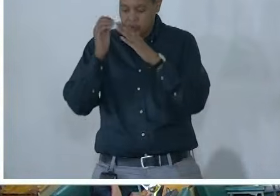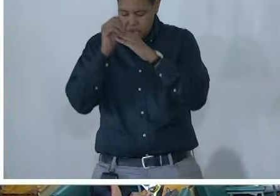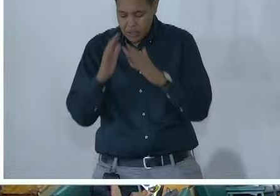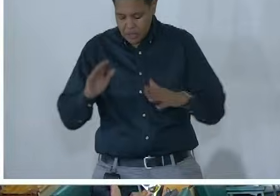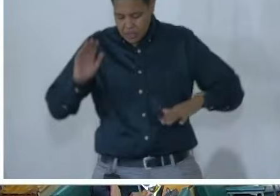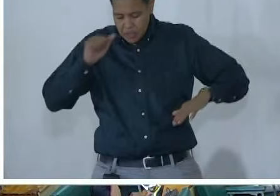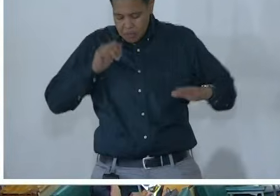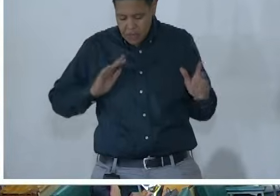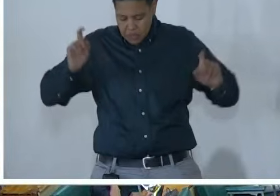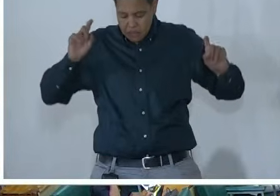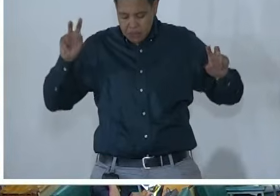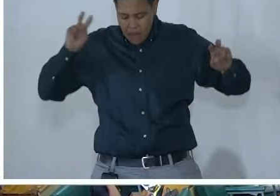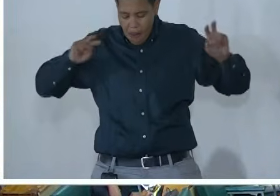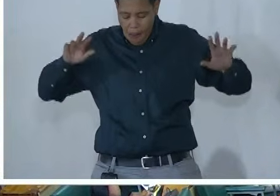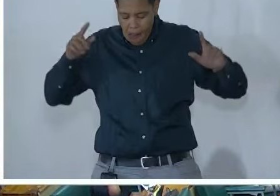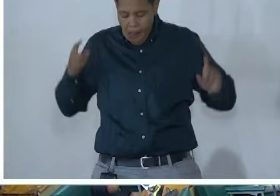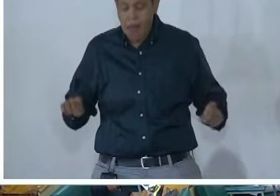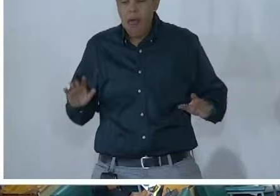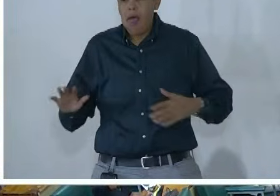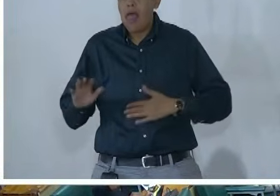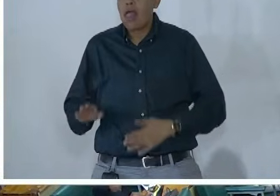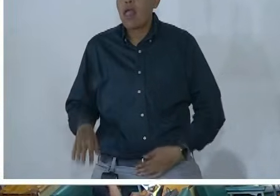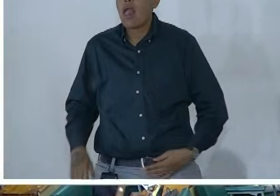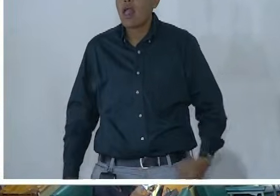Madam Speaker,